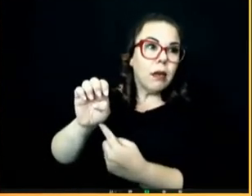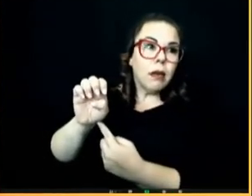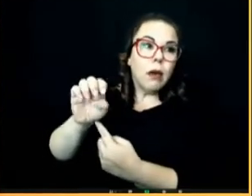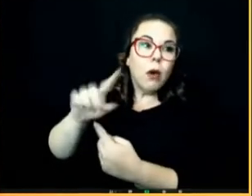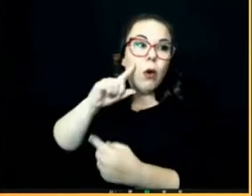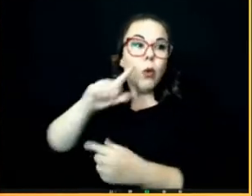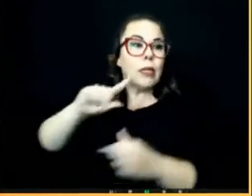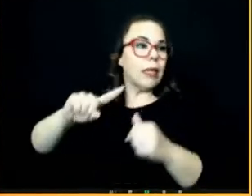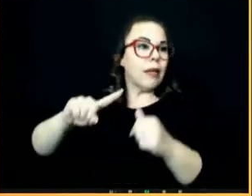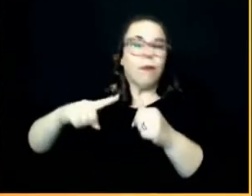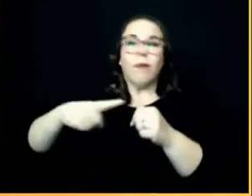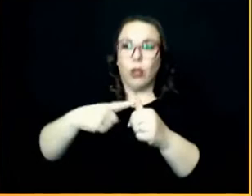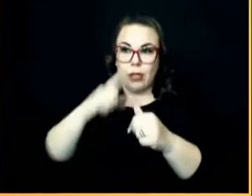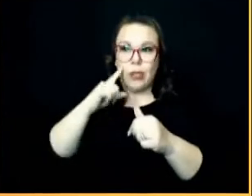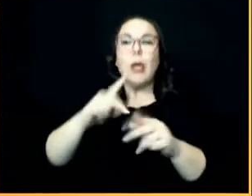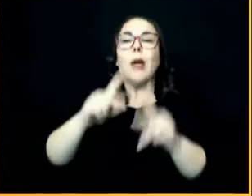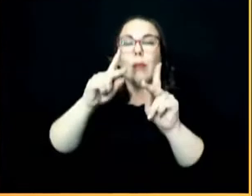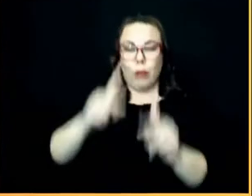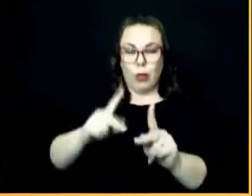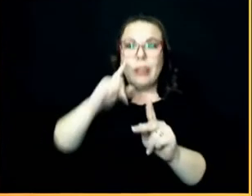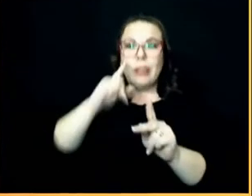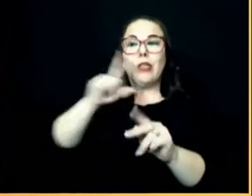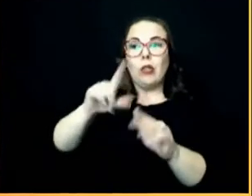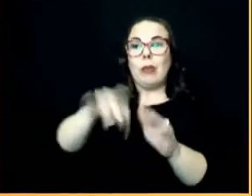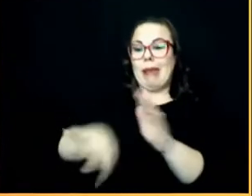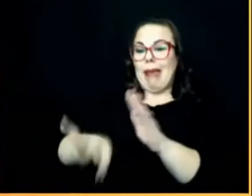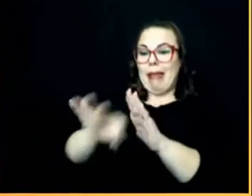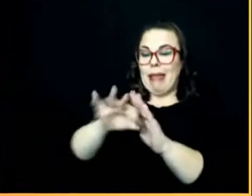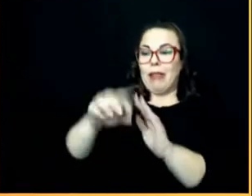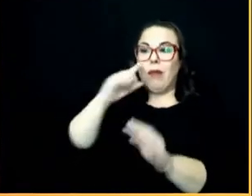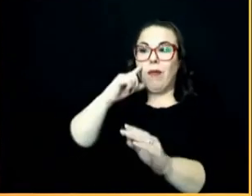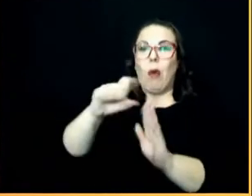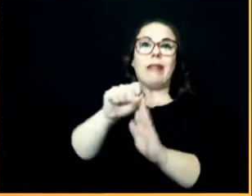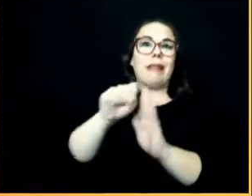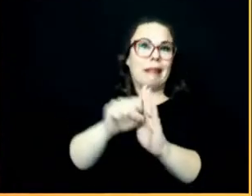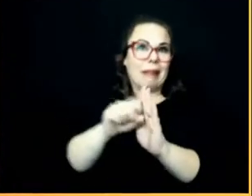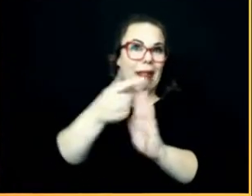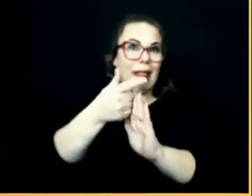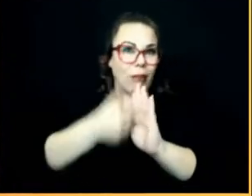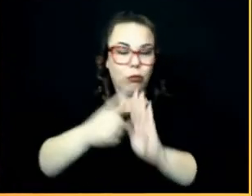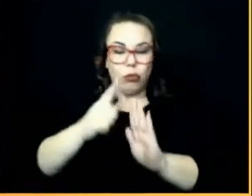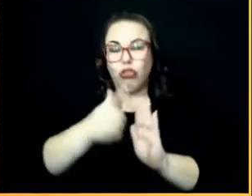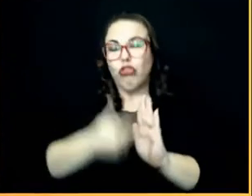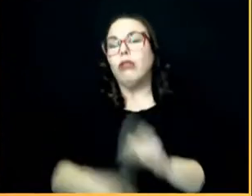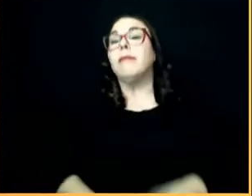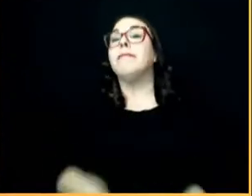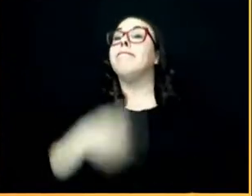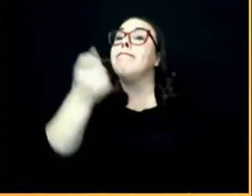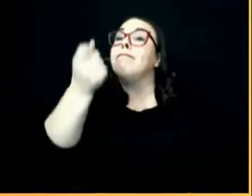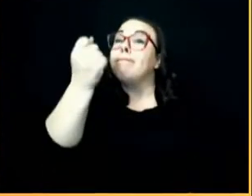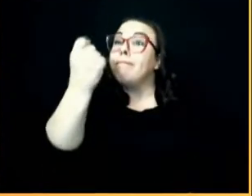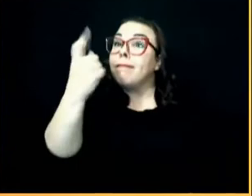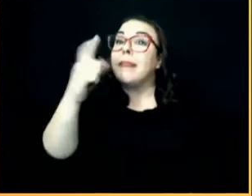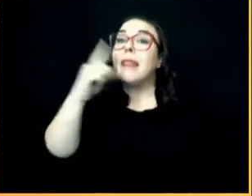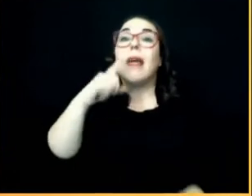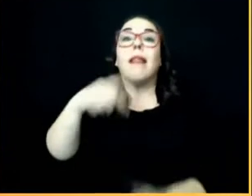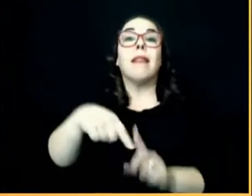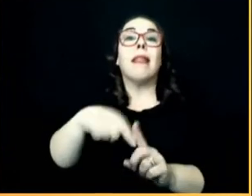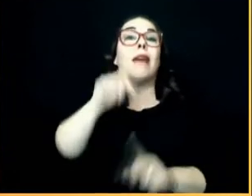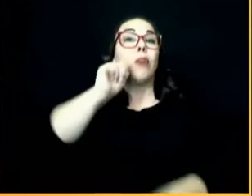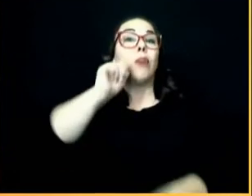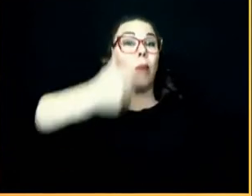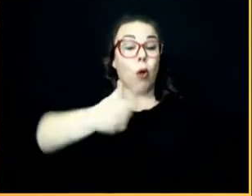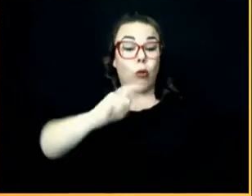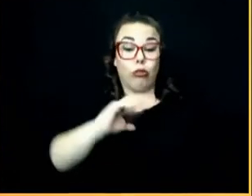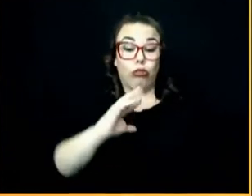elected to a state legislature. But Trans Awareness Month culminates tomorrow in Trans Day of Remembrance, and that's